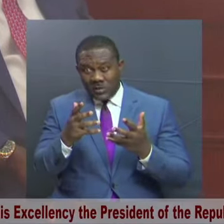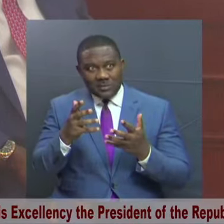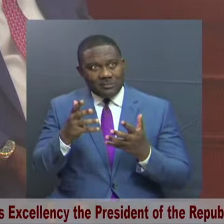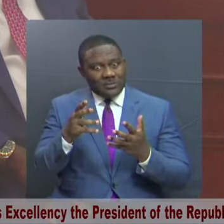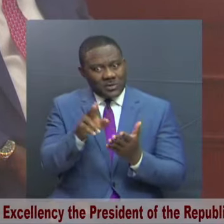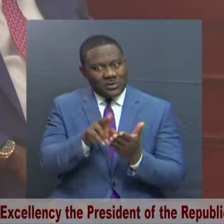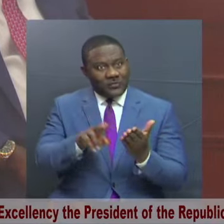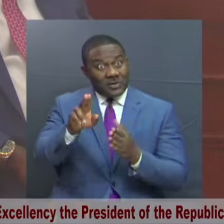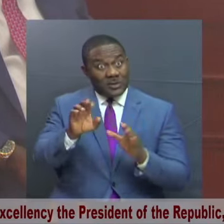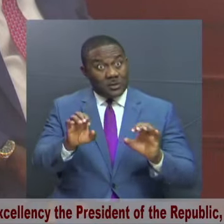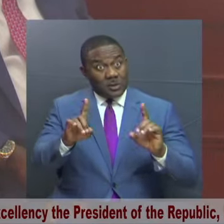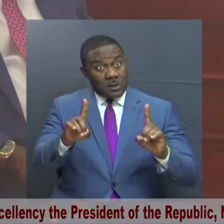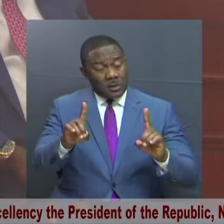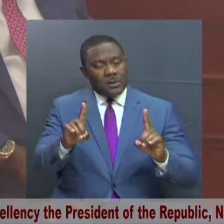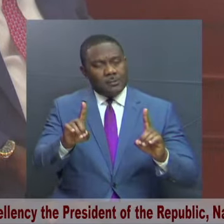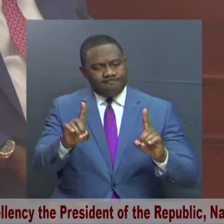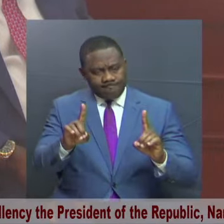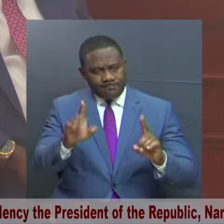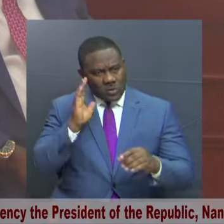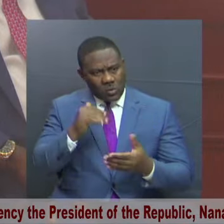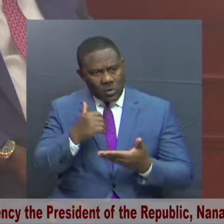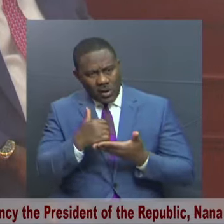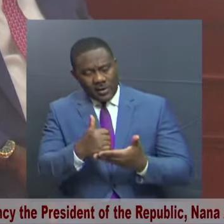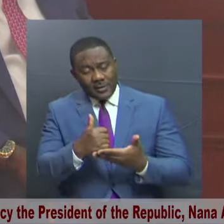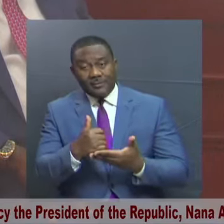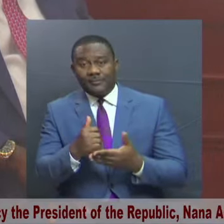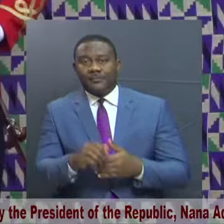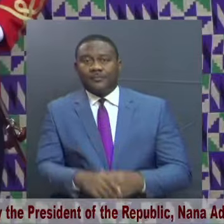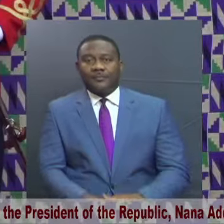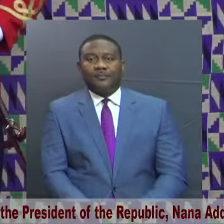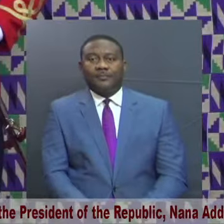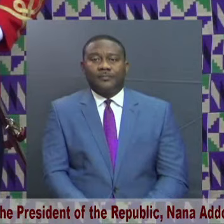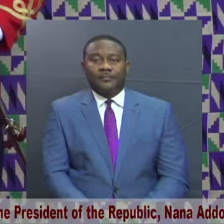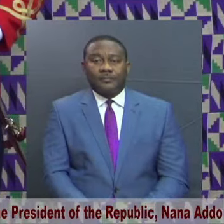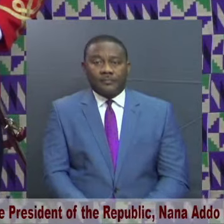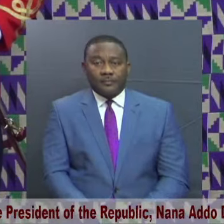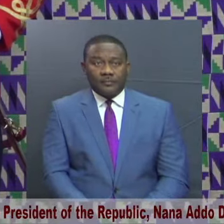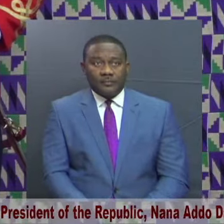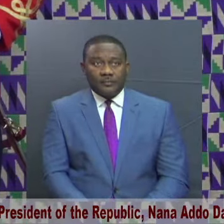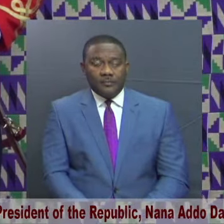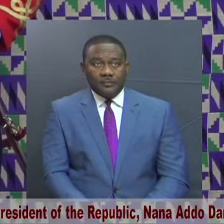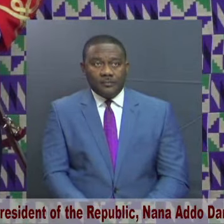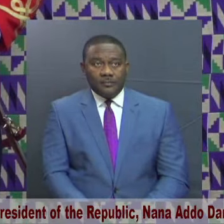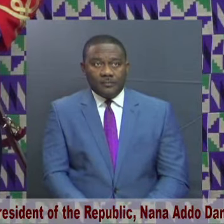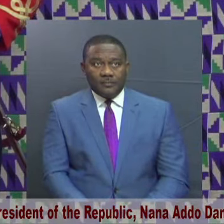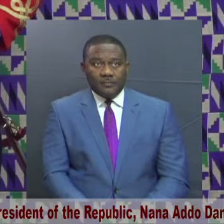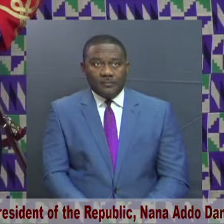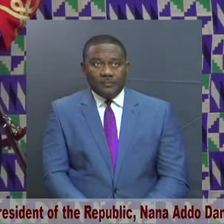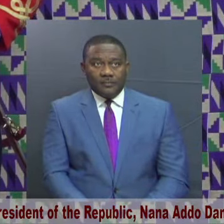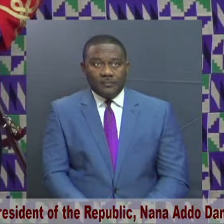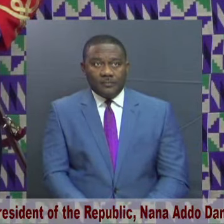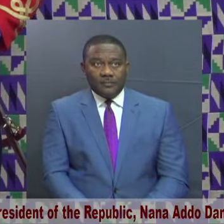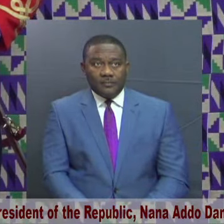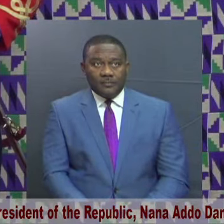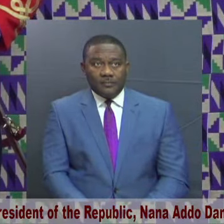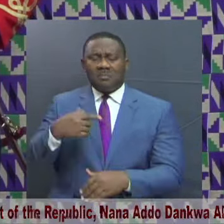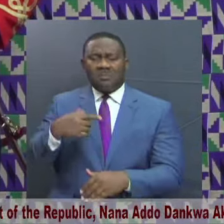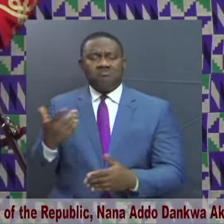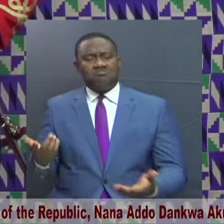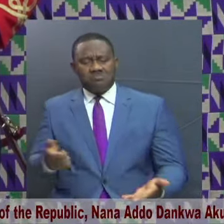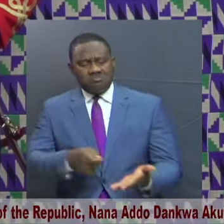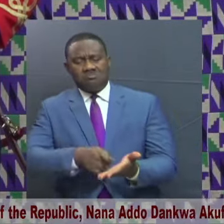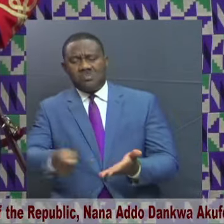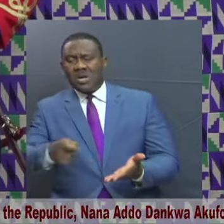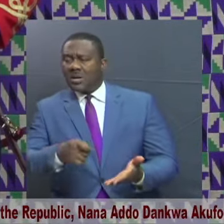education by eliminating by eliminating the requirement for a guaran we have empowered students